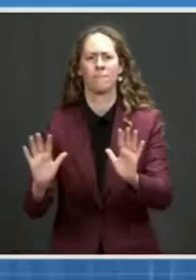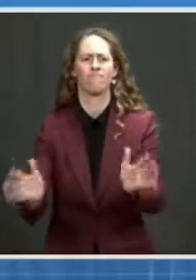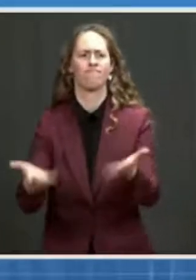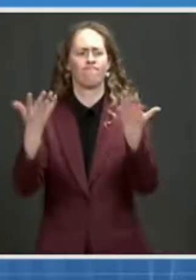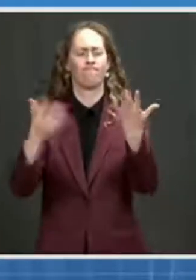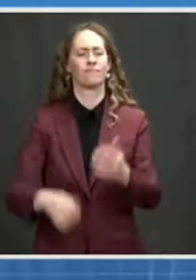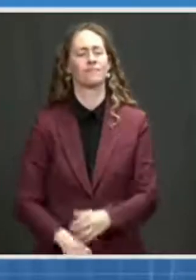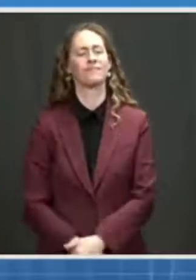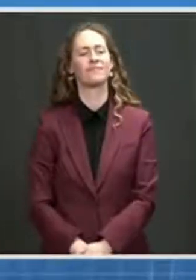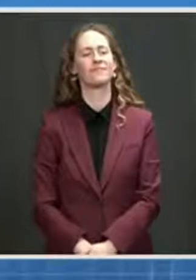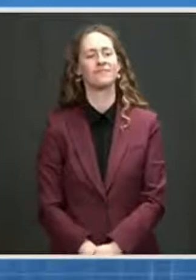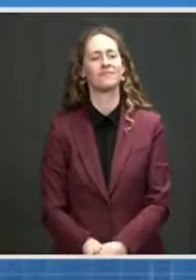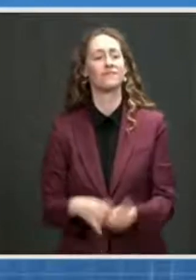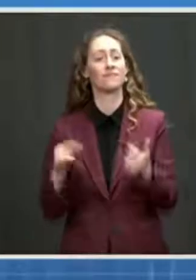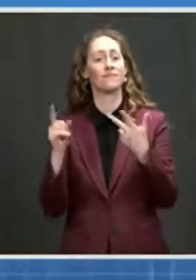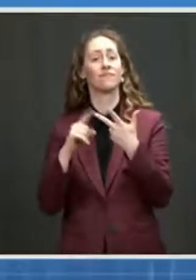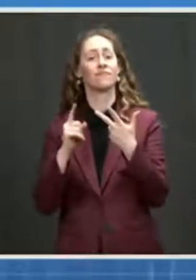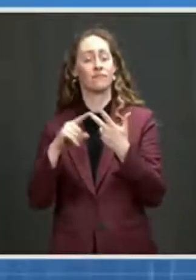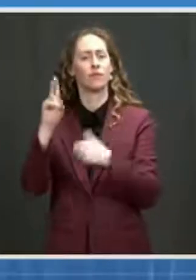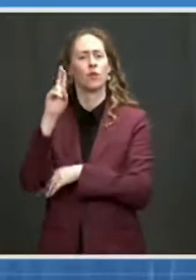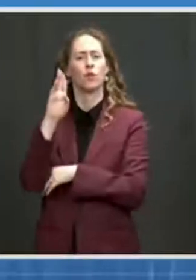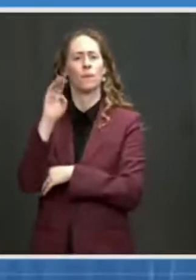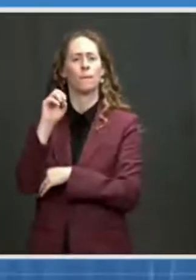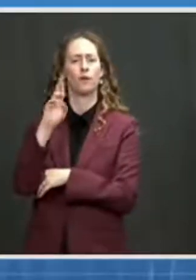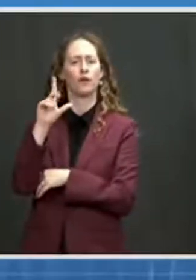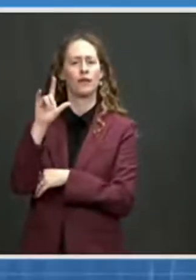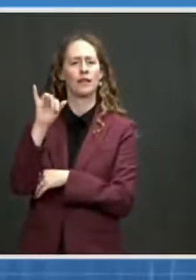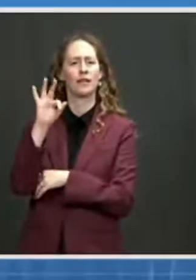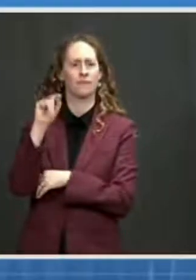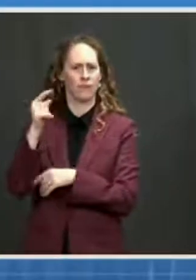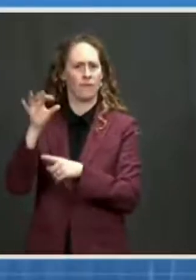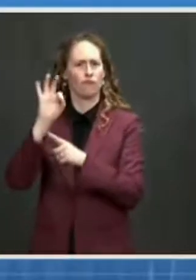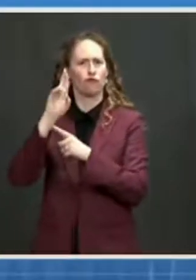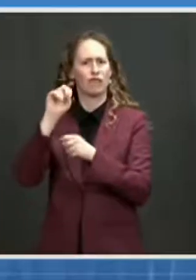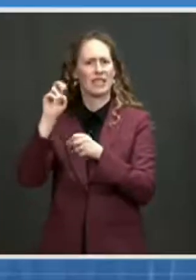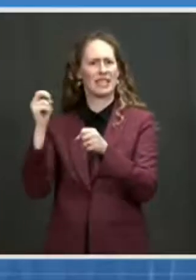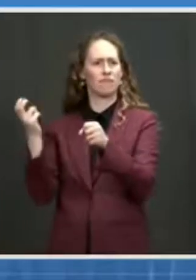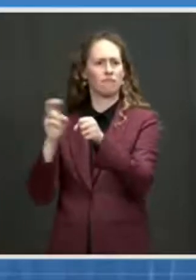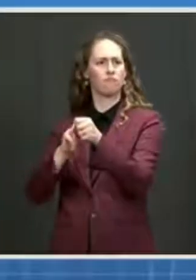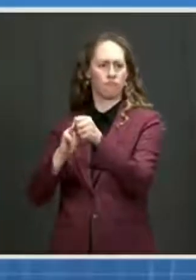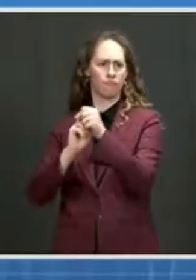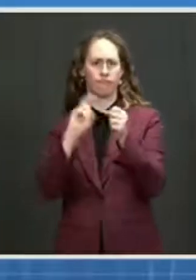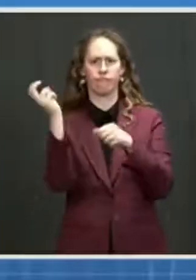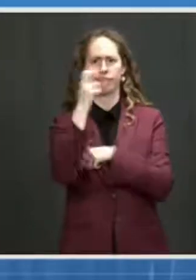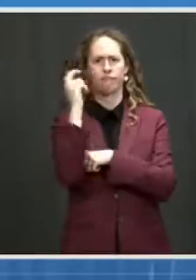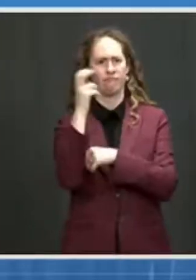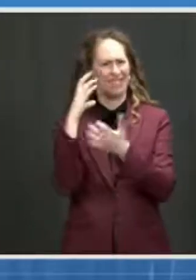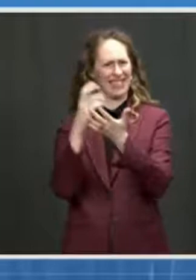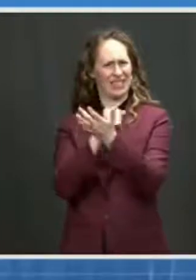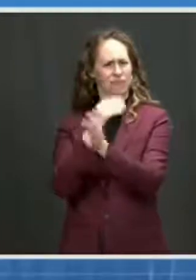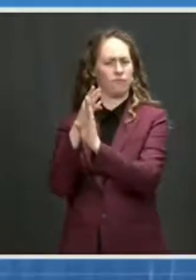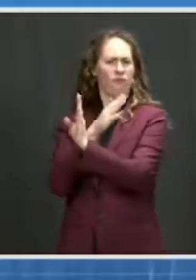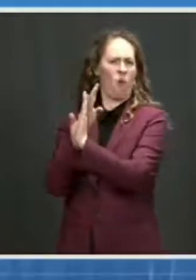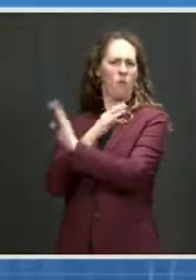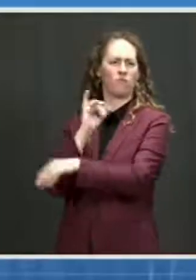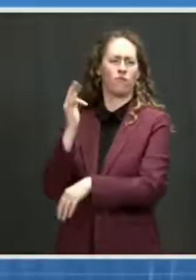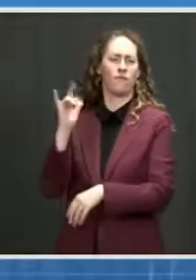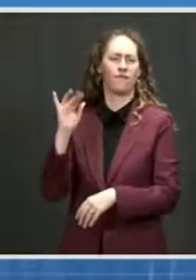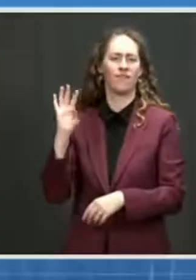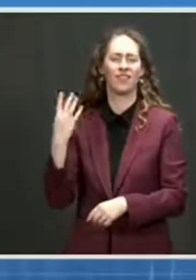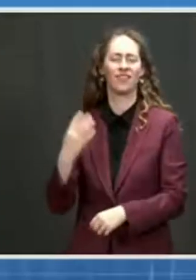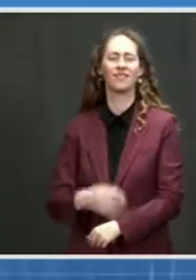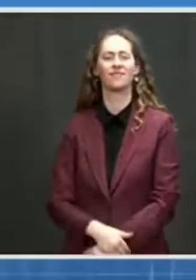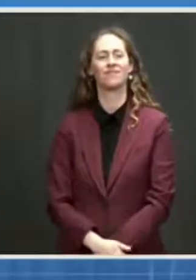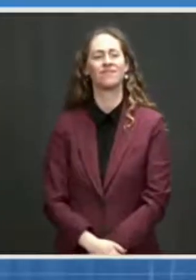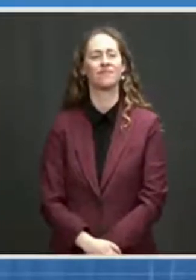free rides to vaccination sites through July 4th. And just today, the Department of Transportation announced that